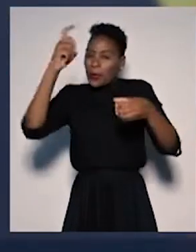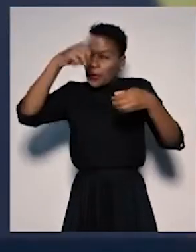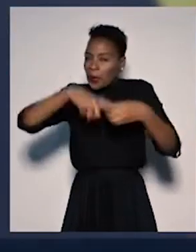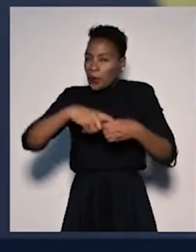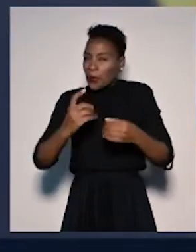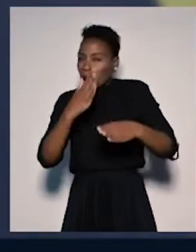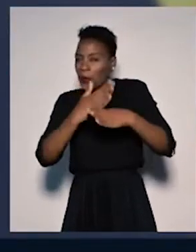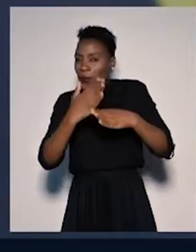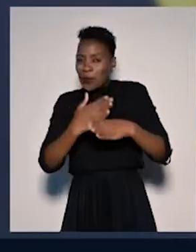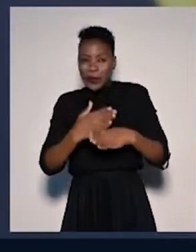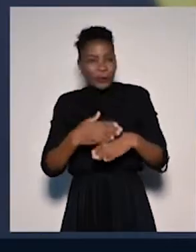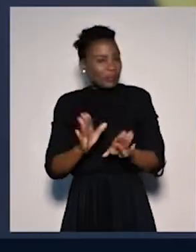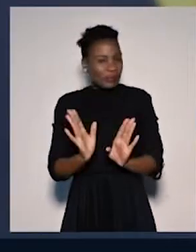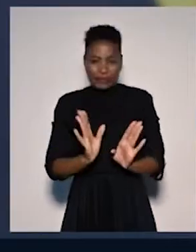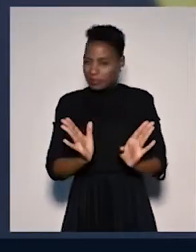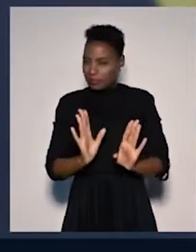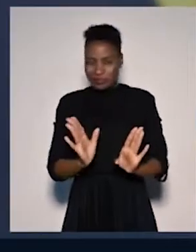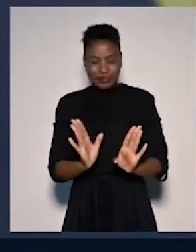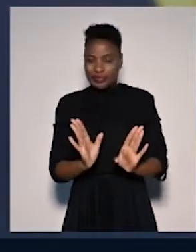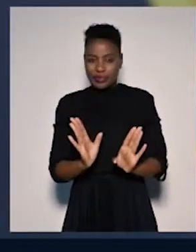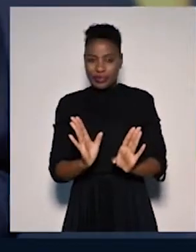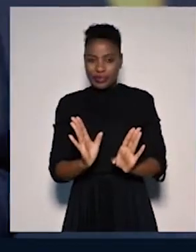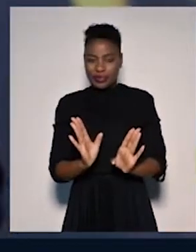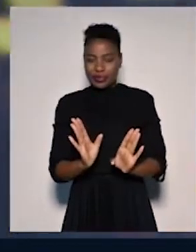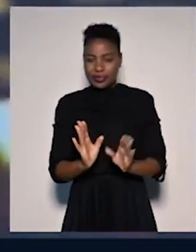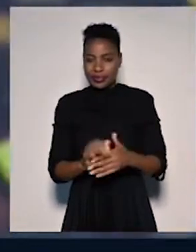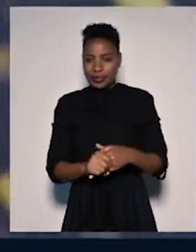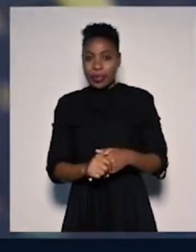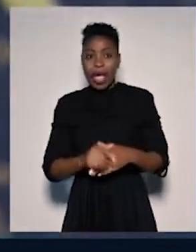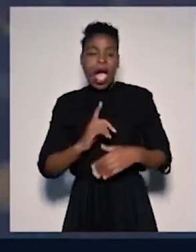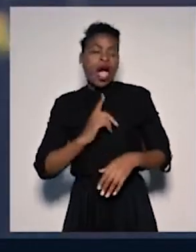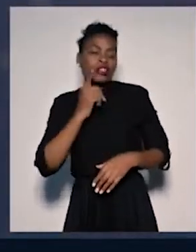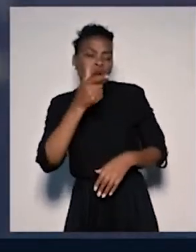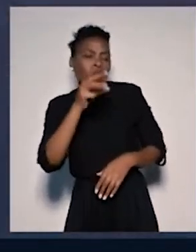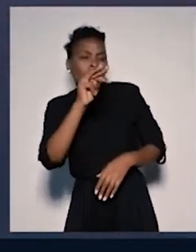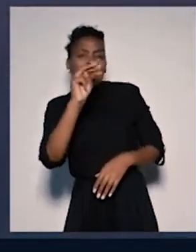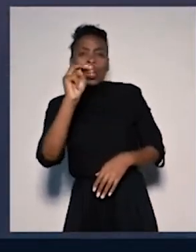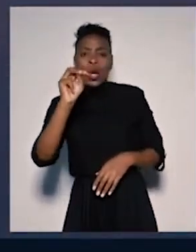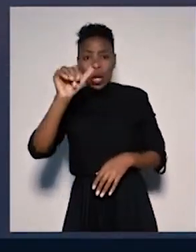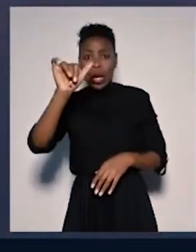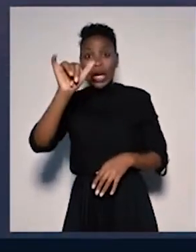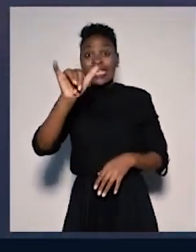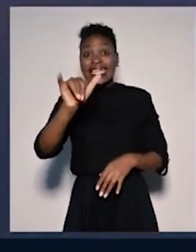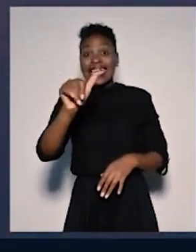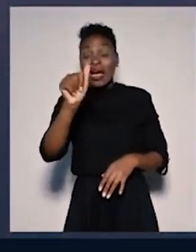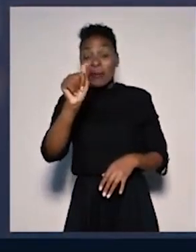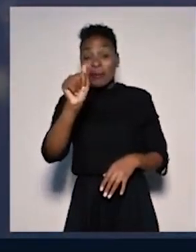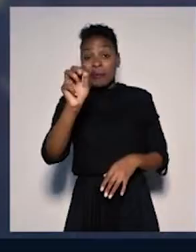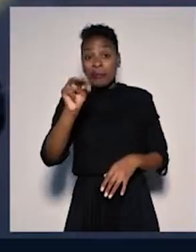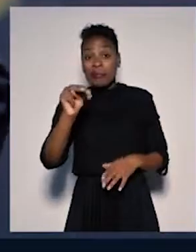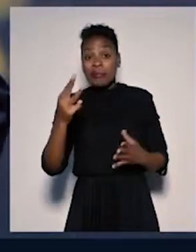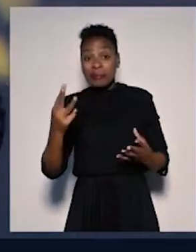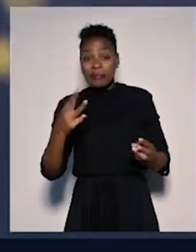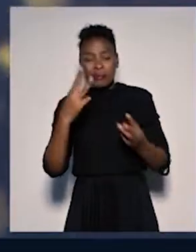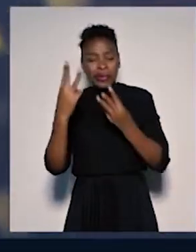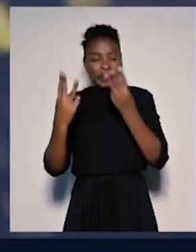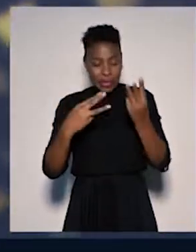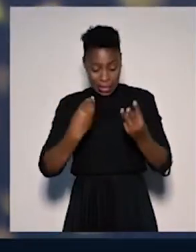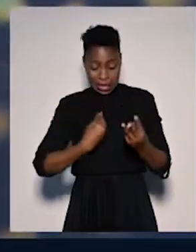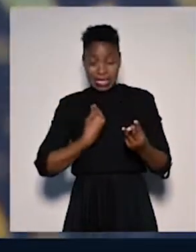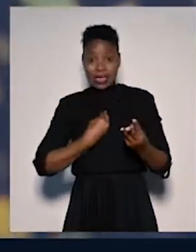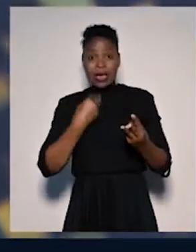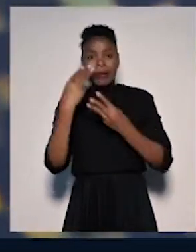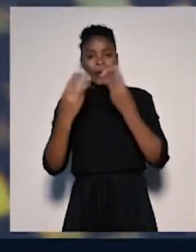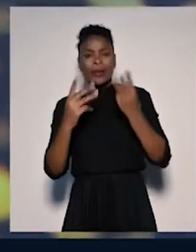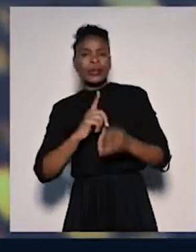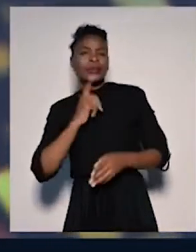job. I think about it today, and I was telling them Koyem on Friday. One of the challenges I left the young people is this,